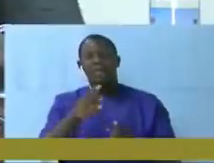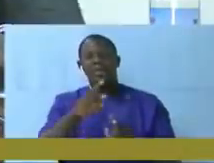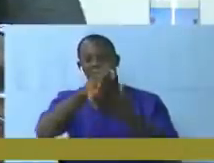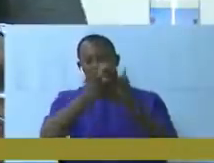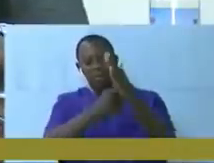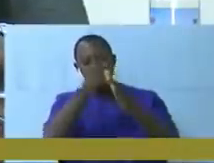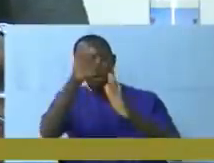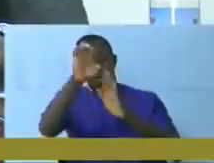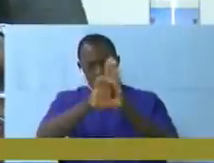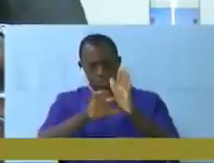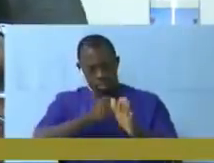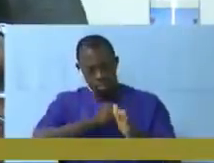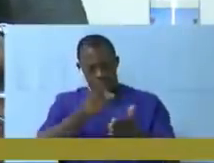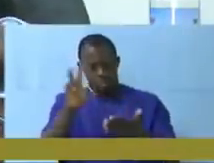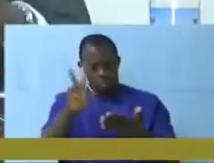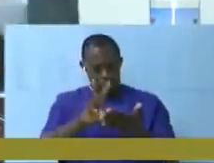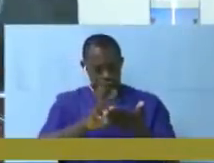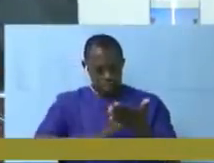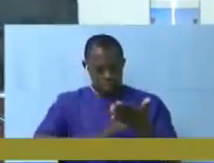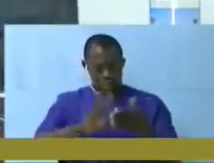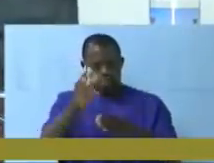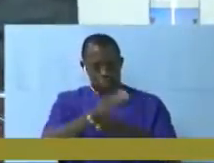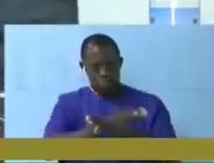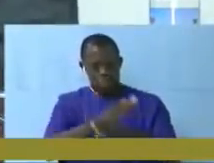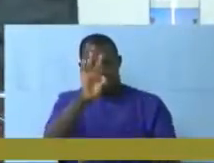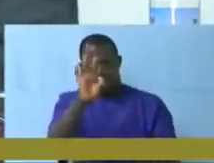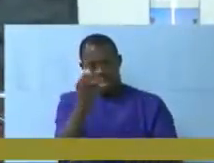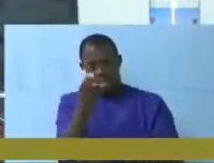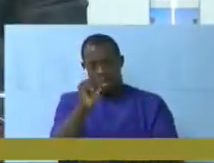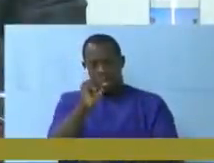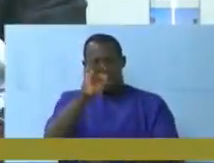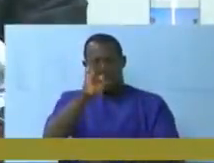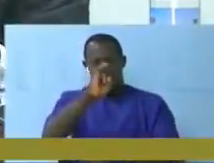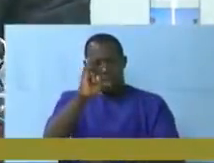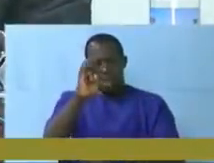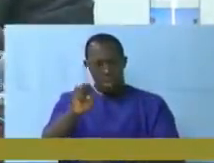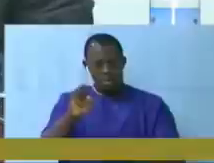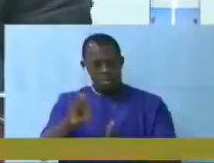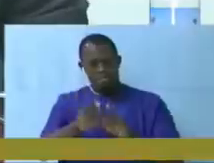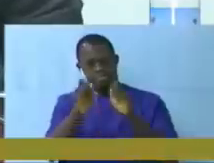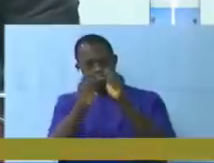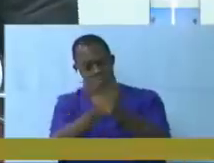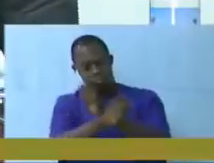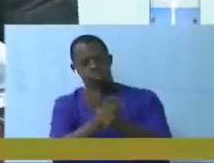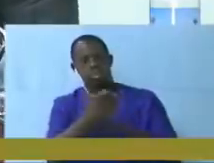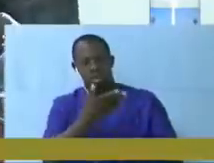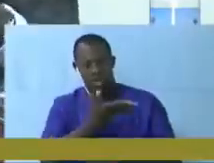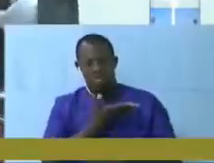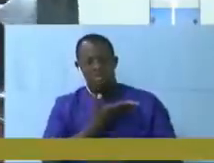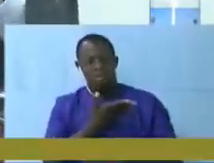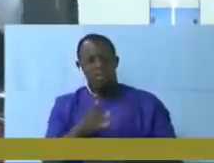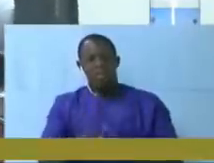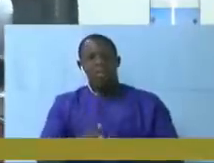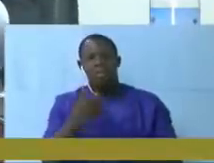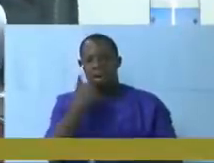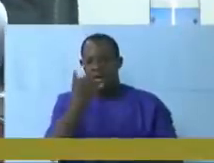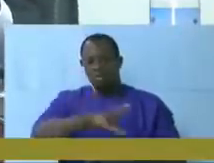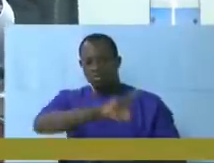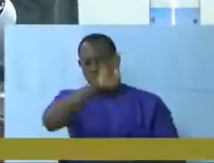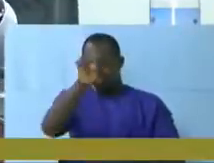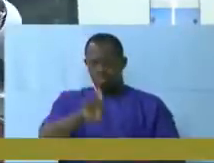read, which formed the basis of my thesis, had changed. So the question is,